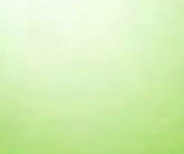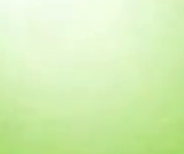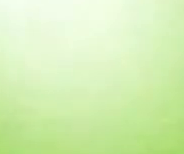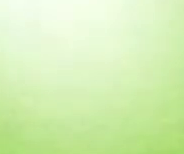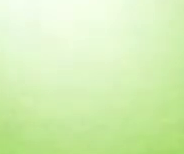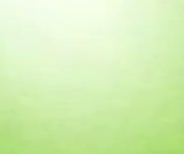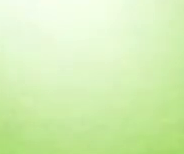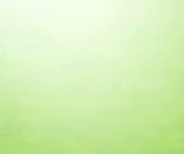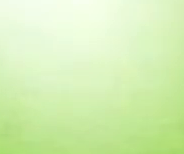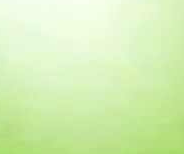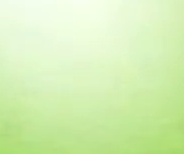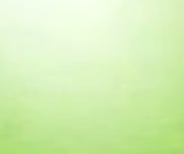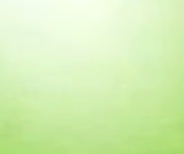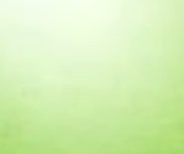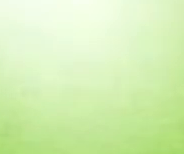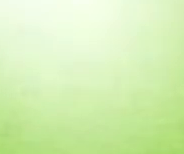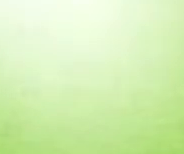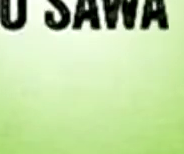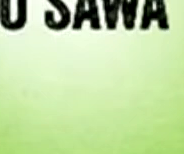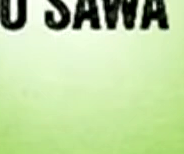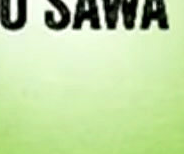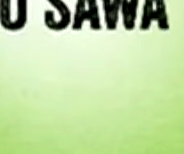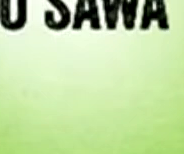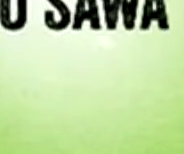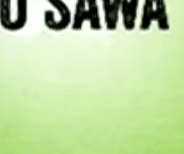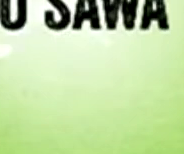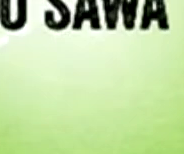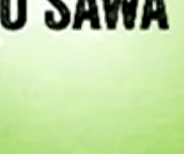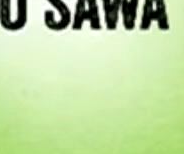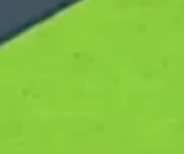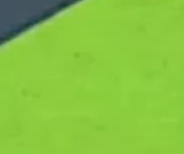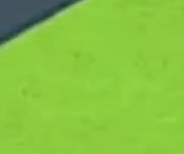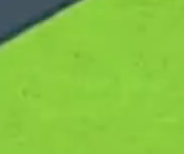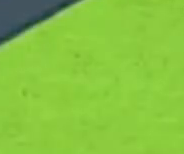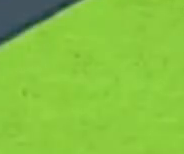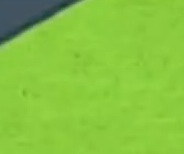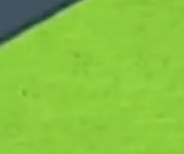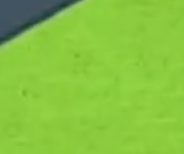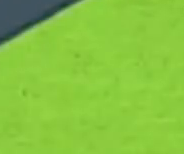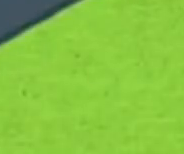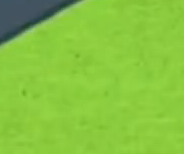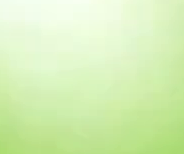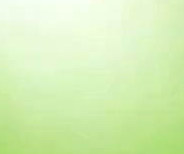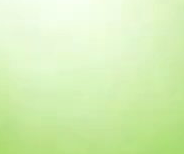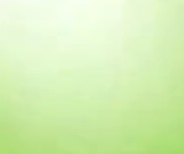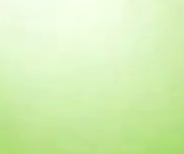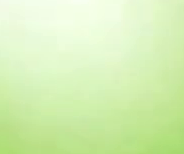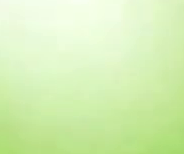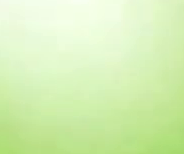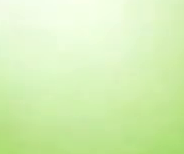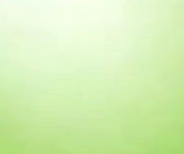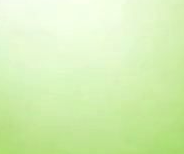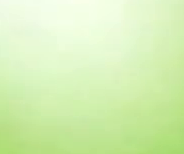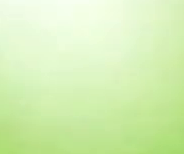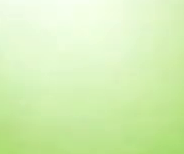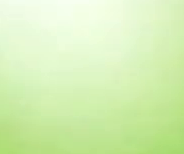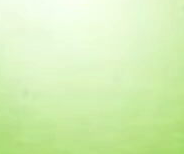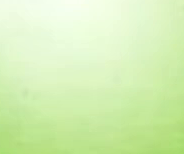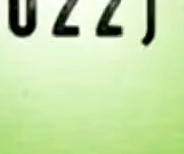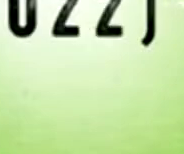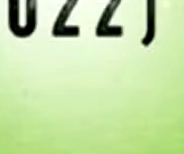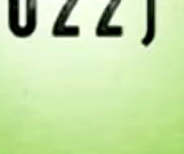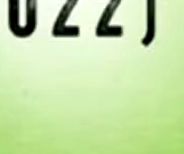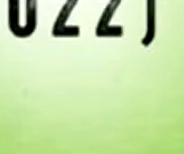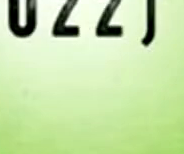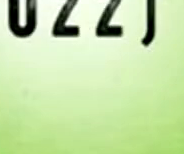Mpiga kura upo? Huu ni wakati wa kucheki kama details zako ziko sawa ndani ya register ya IBC. Tembelea kituo ulikojiandikisha